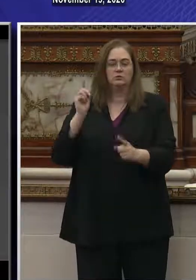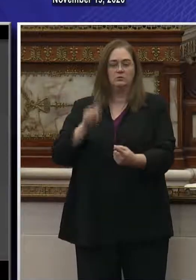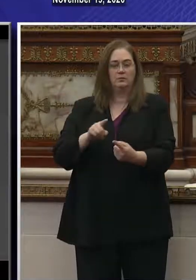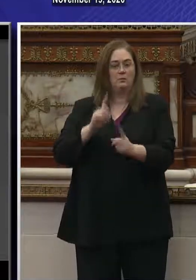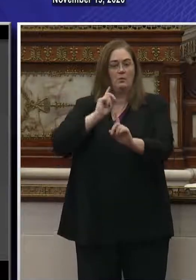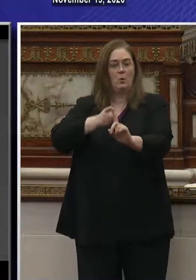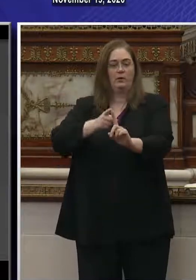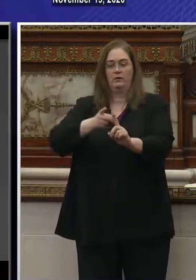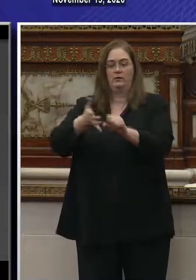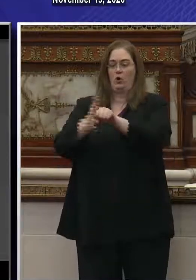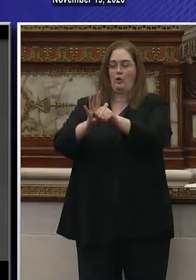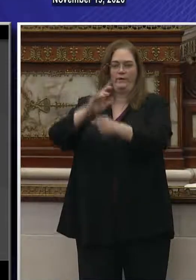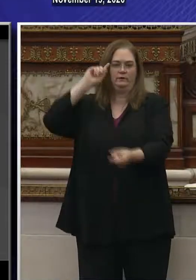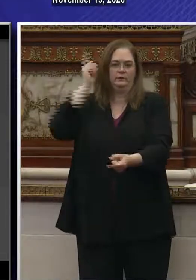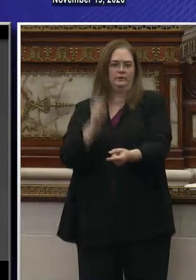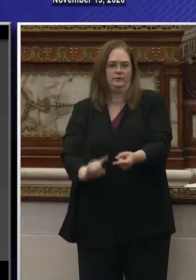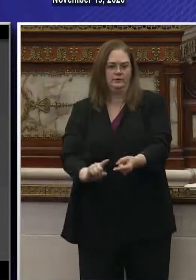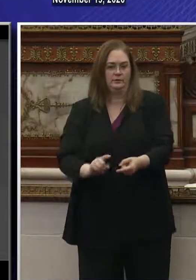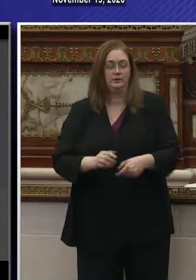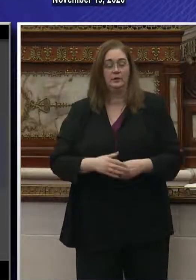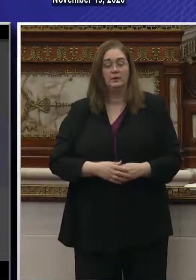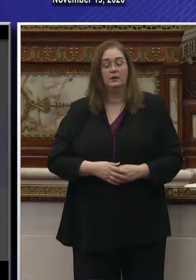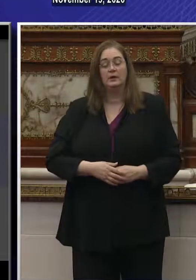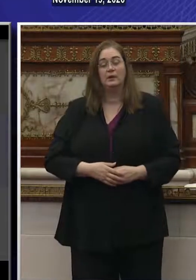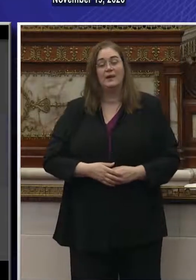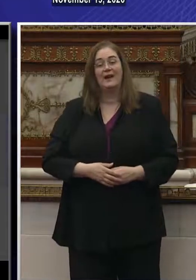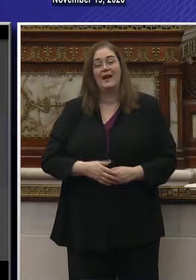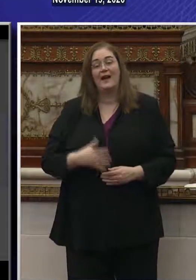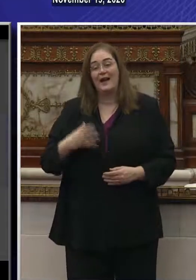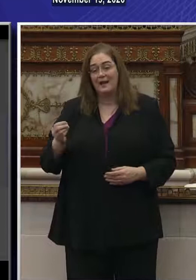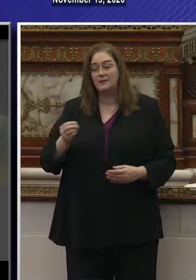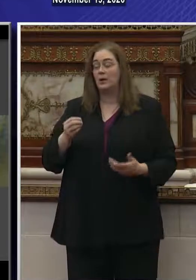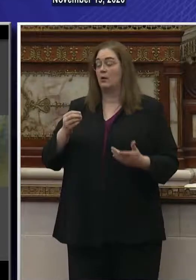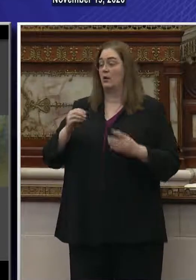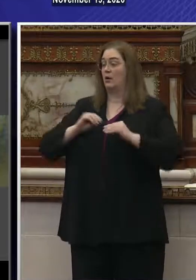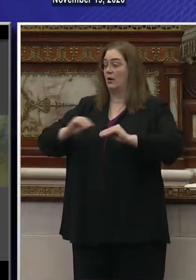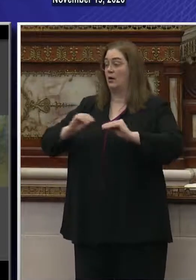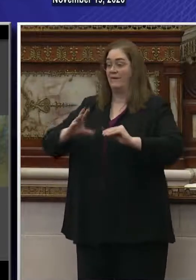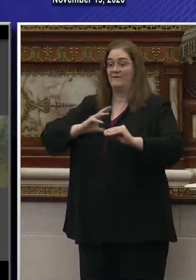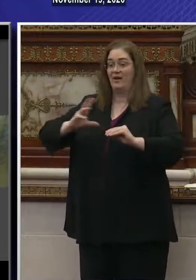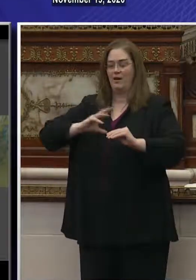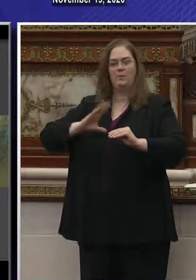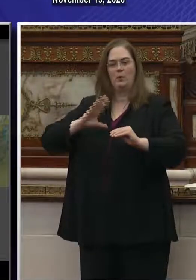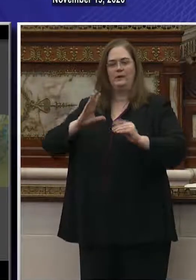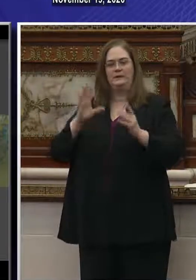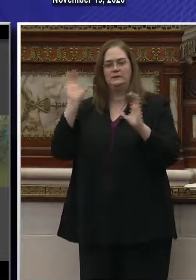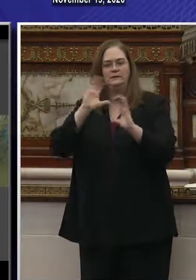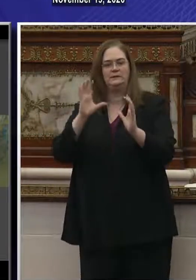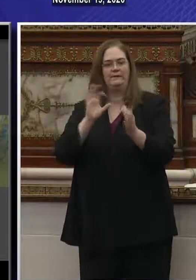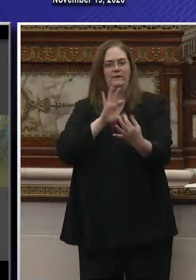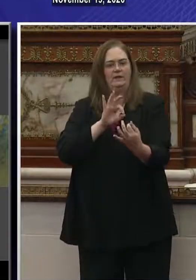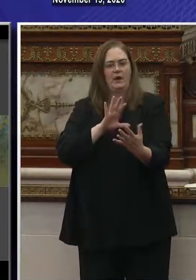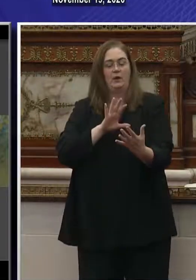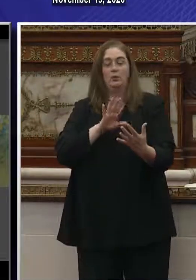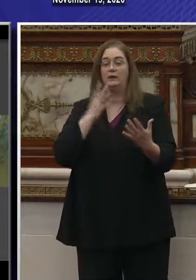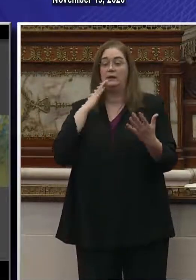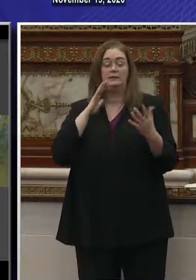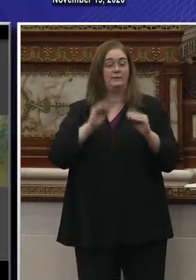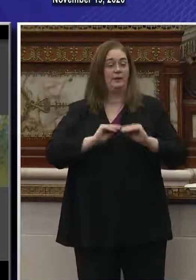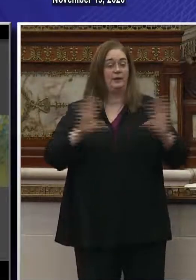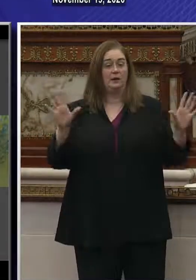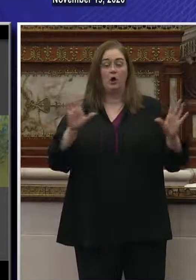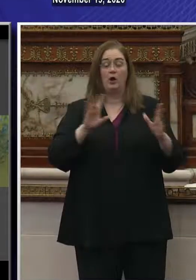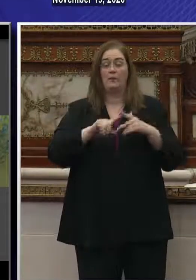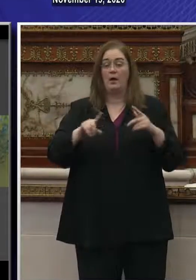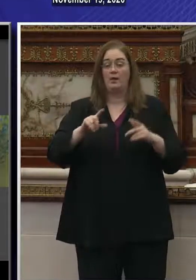COVID. And we need to seek continuous feedback. We need to remain transparent about the side effects, about